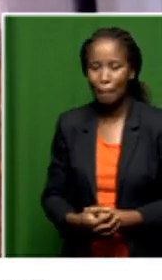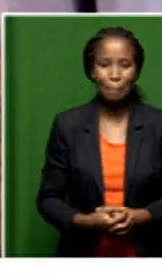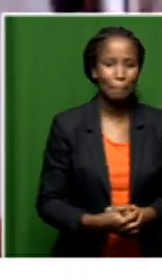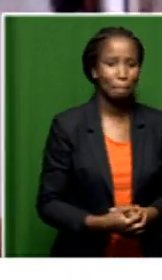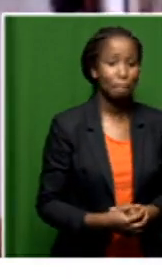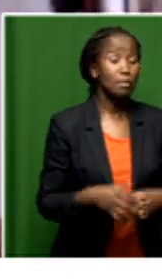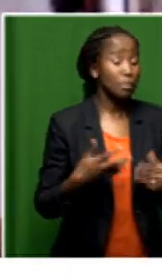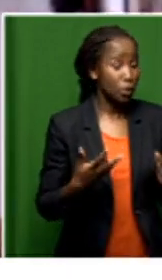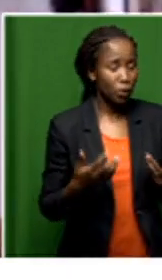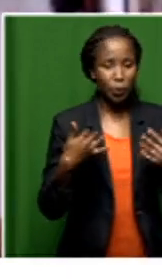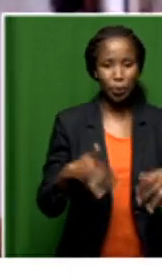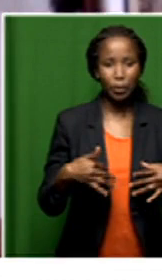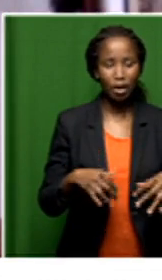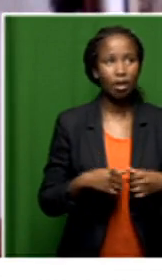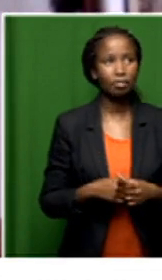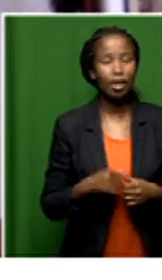Overwhelming, incredible,